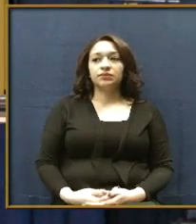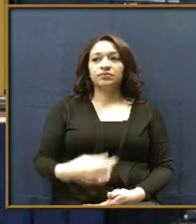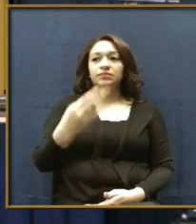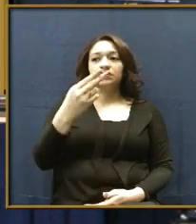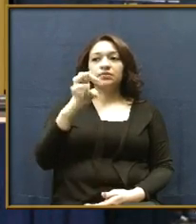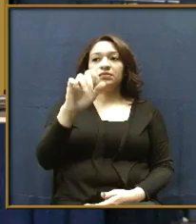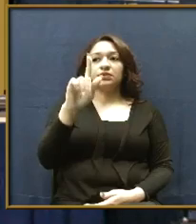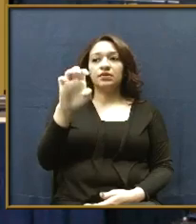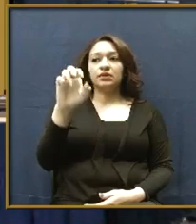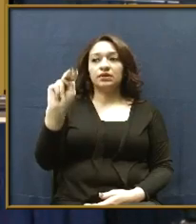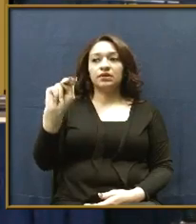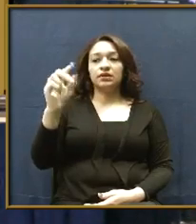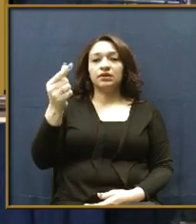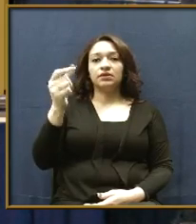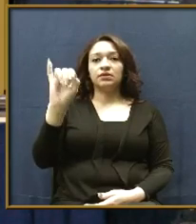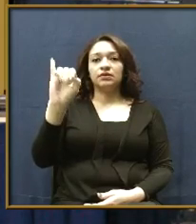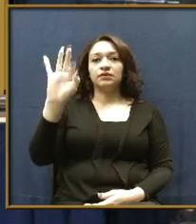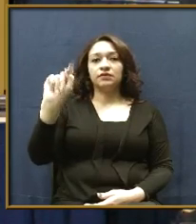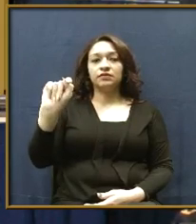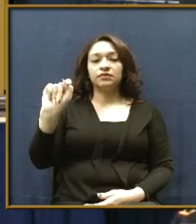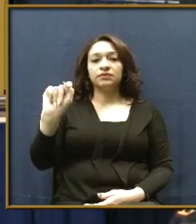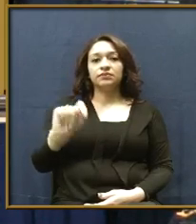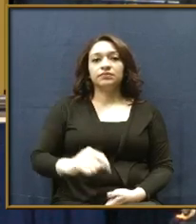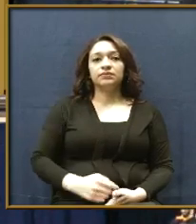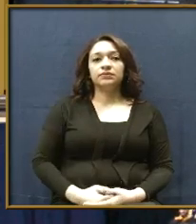Ellen Ray Gift.